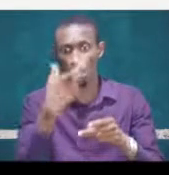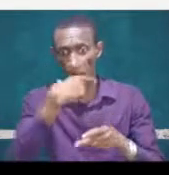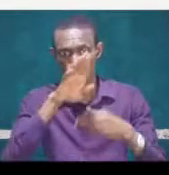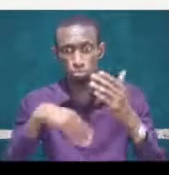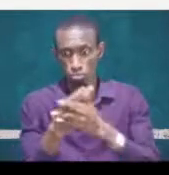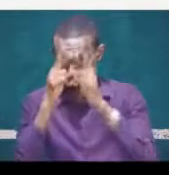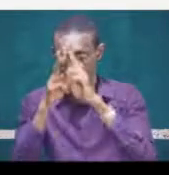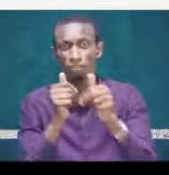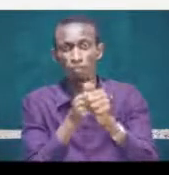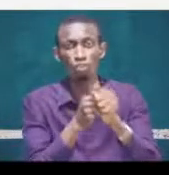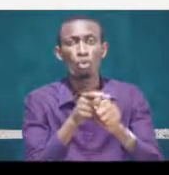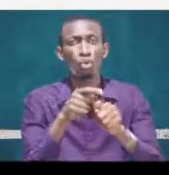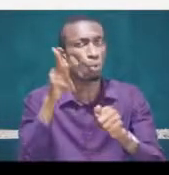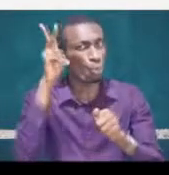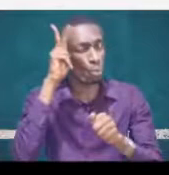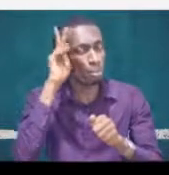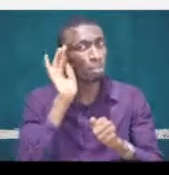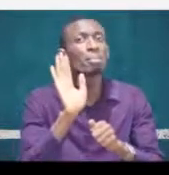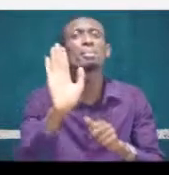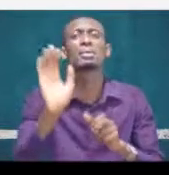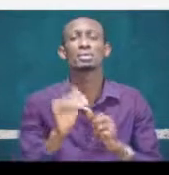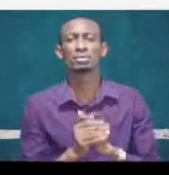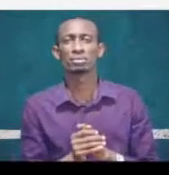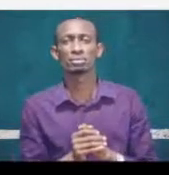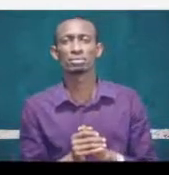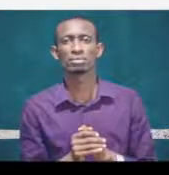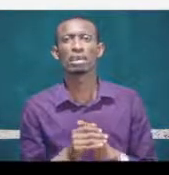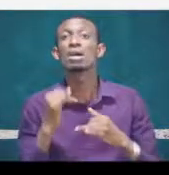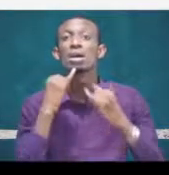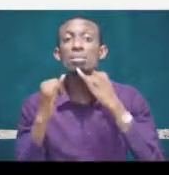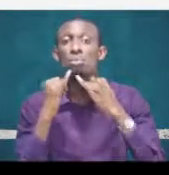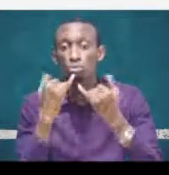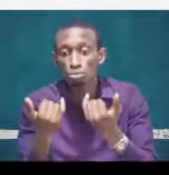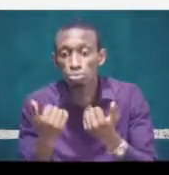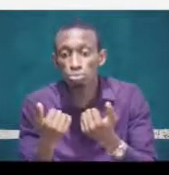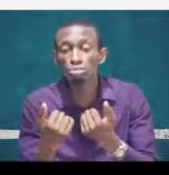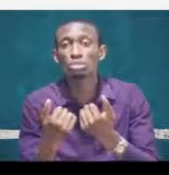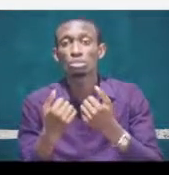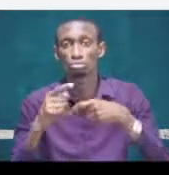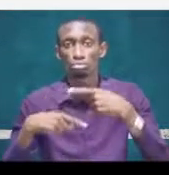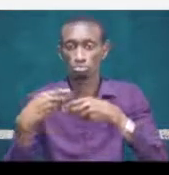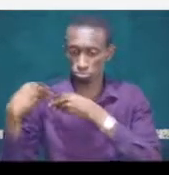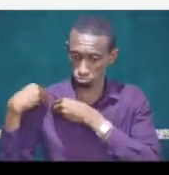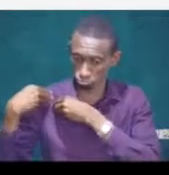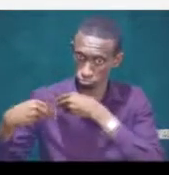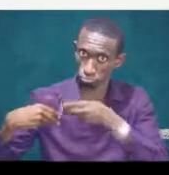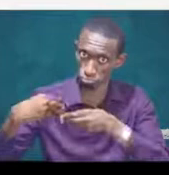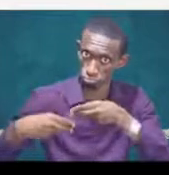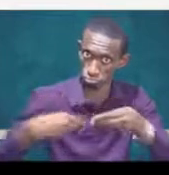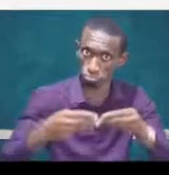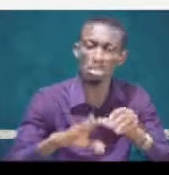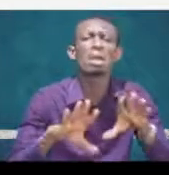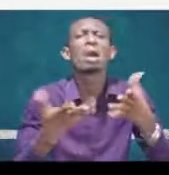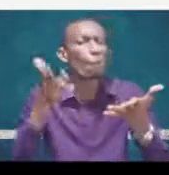what we are using to have an understanding of our information that we pass on to the next generation. But how did they confirm